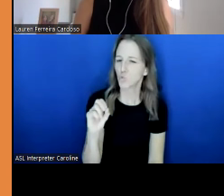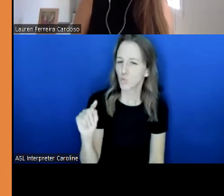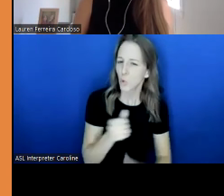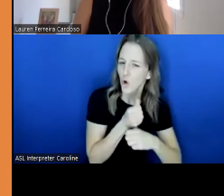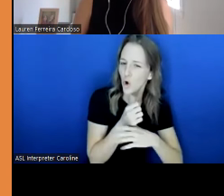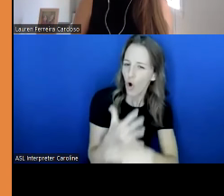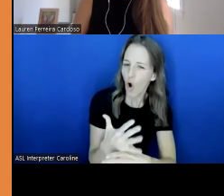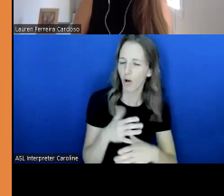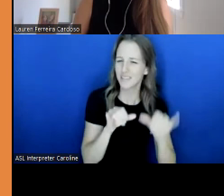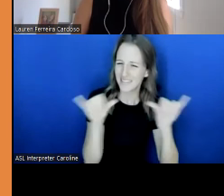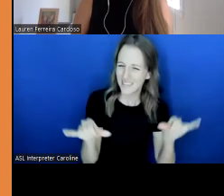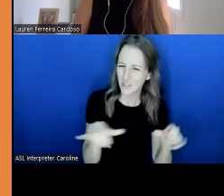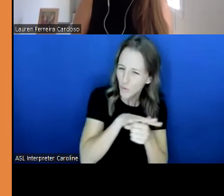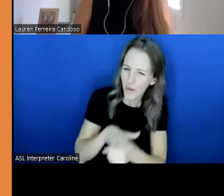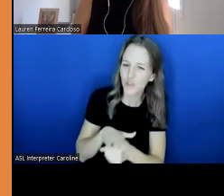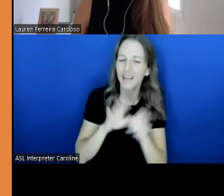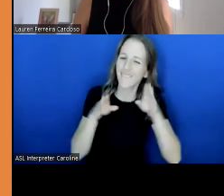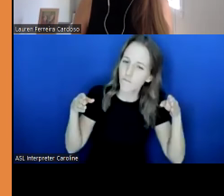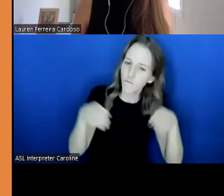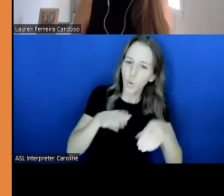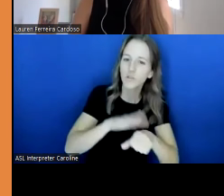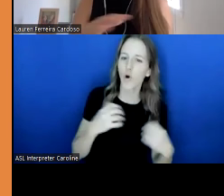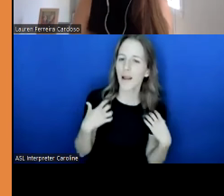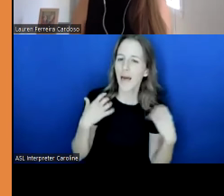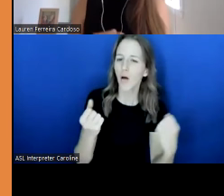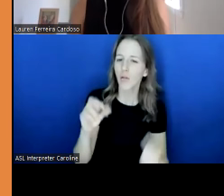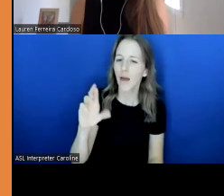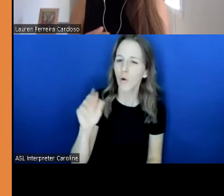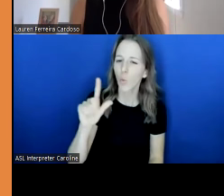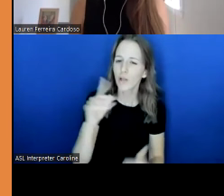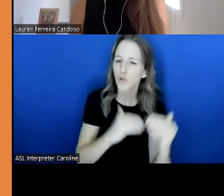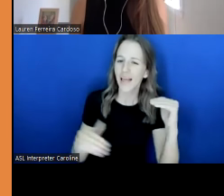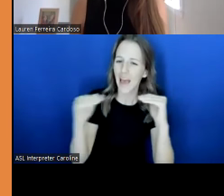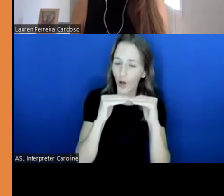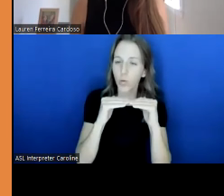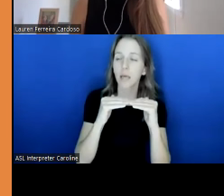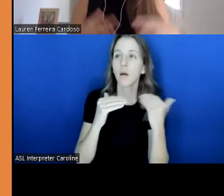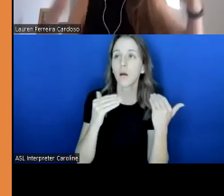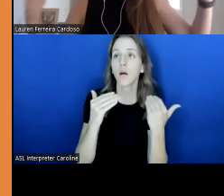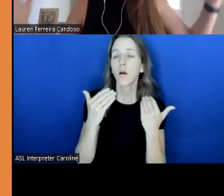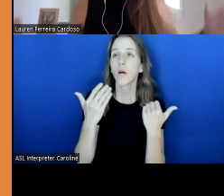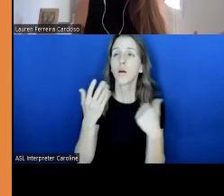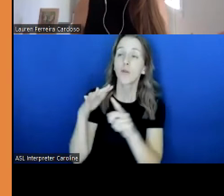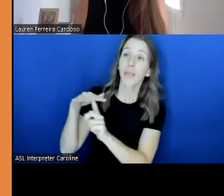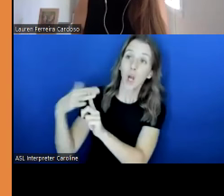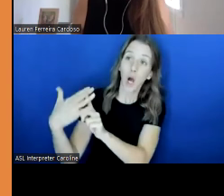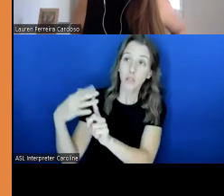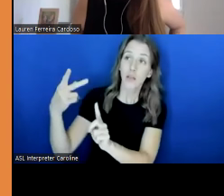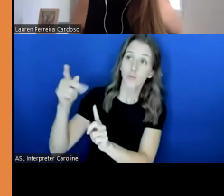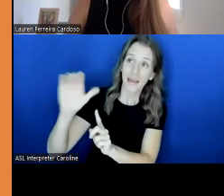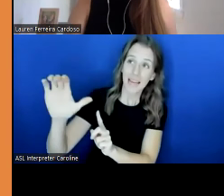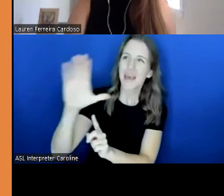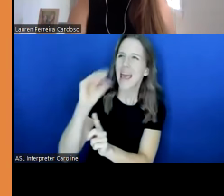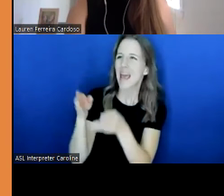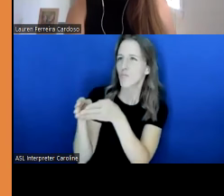really centers health and racial equity, both within the context of the pandemic and, broader than